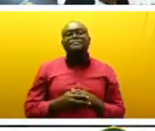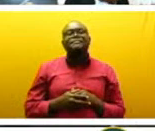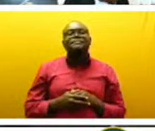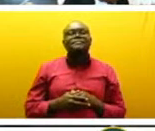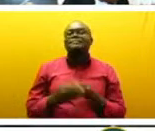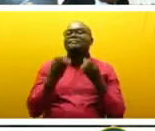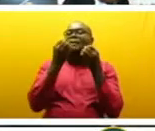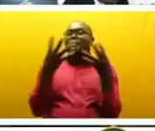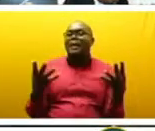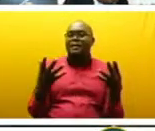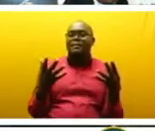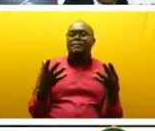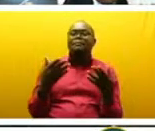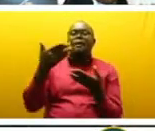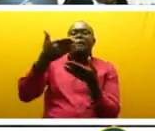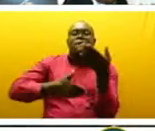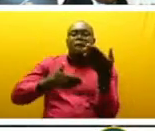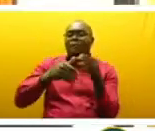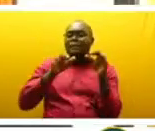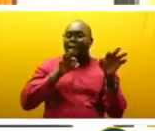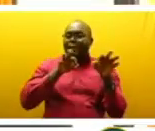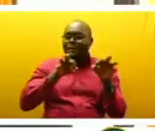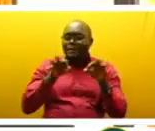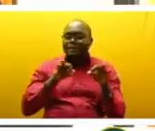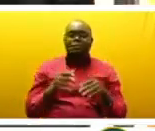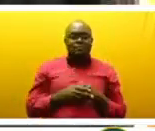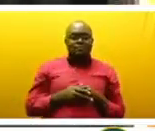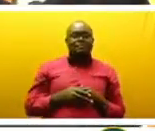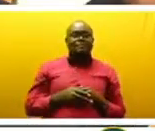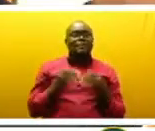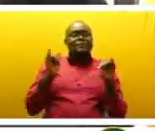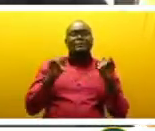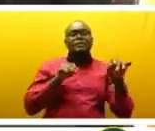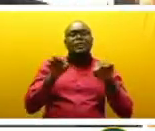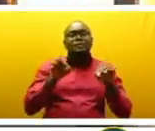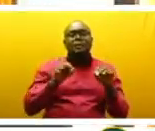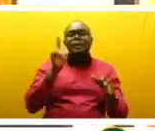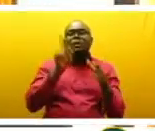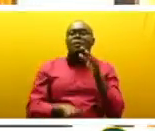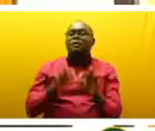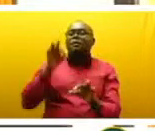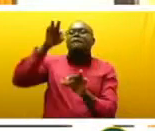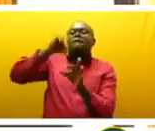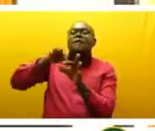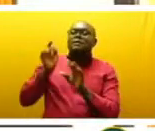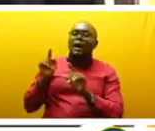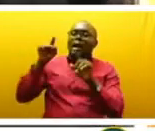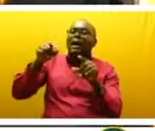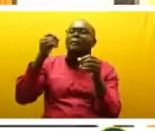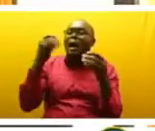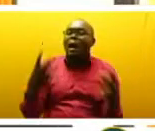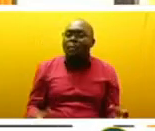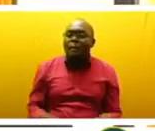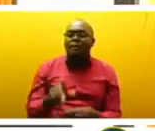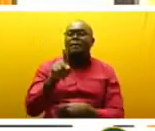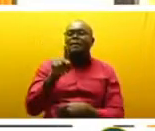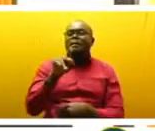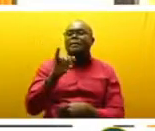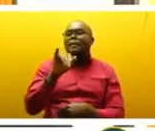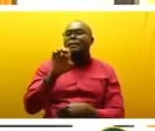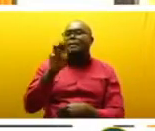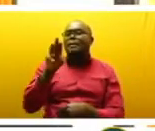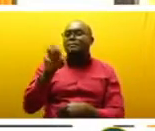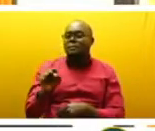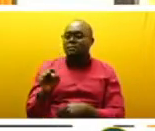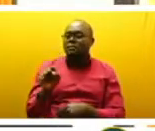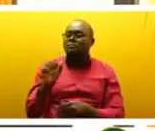several forms, explanations, trying to explain what is voter turnout, the Kim's kit. At the end of the